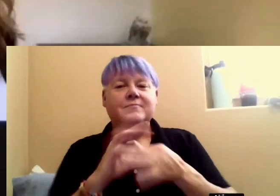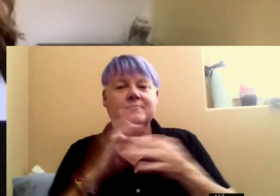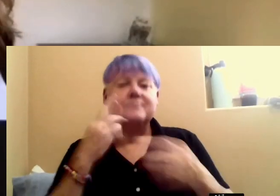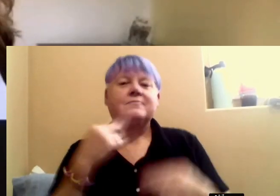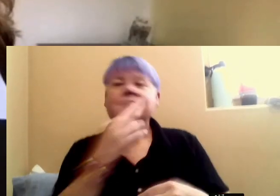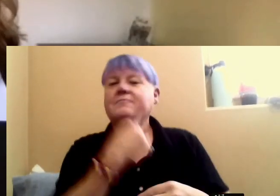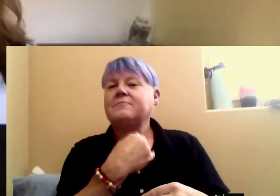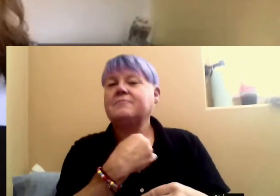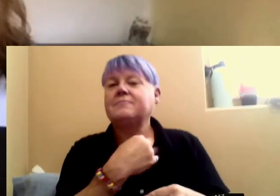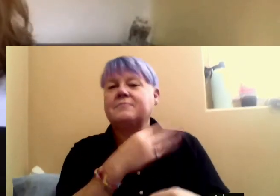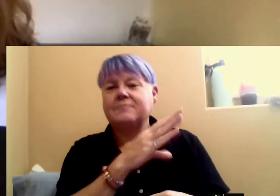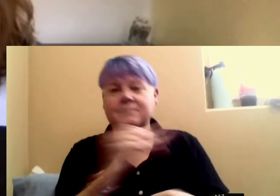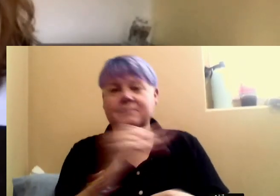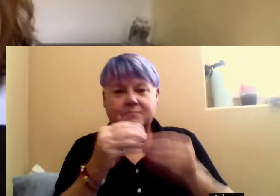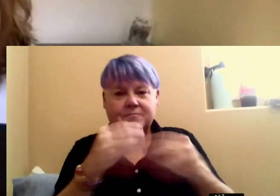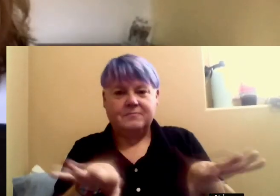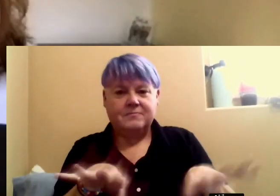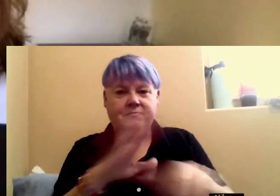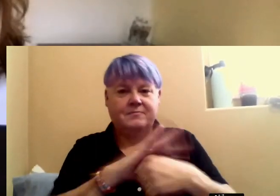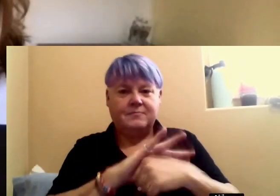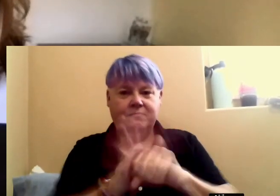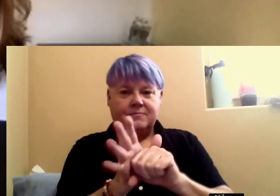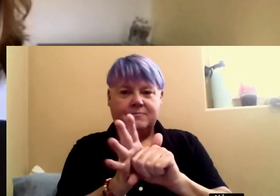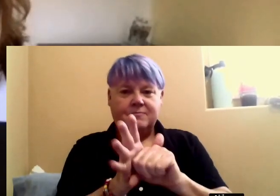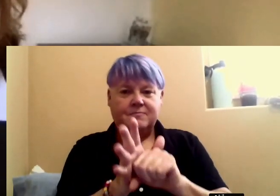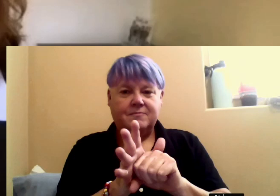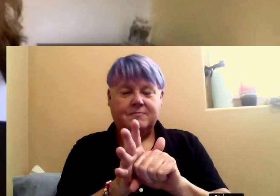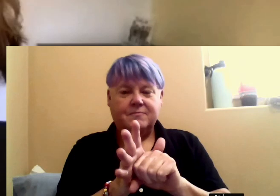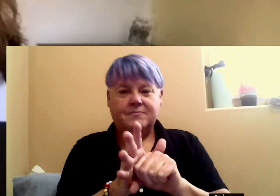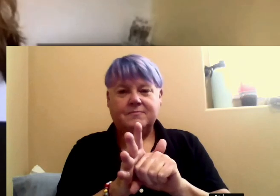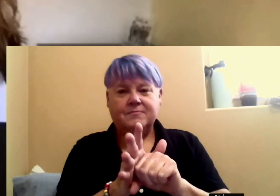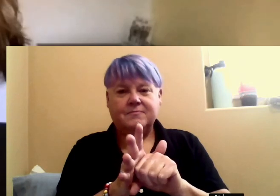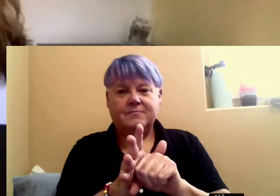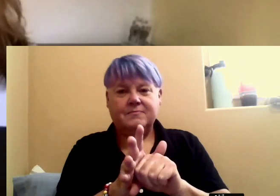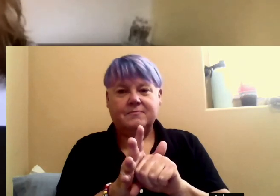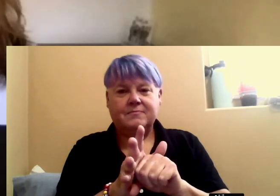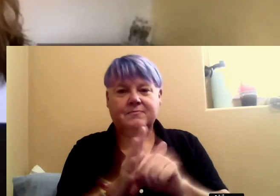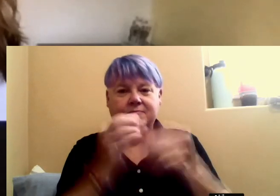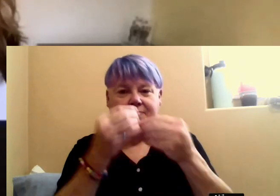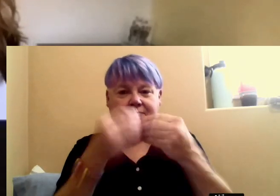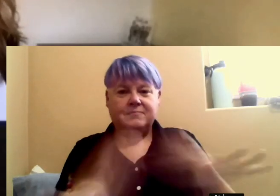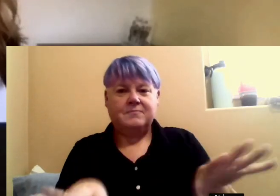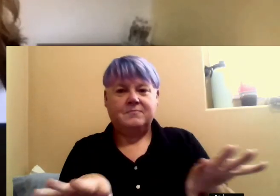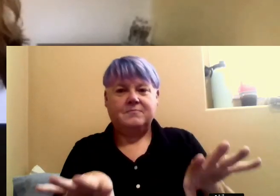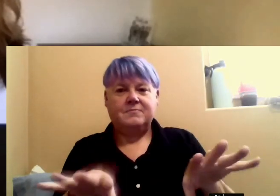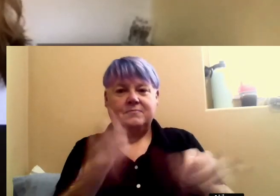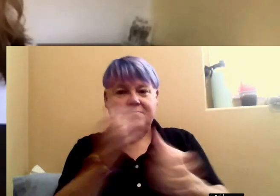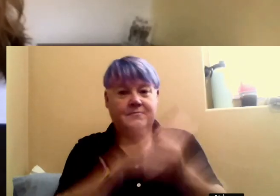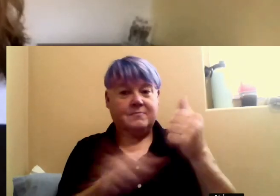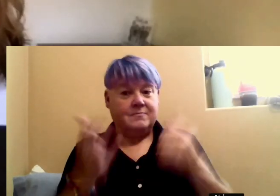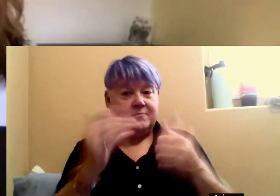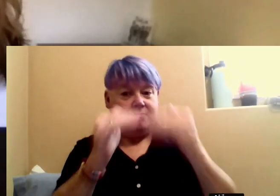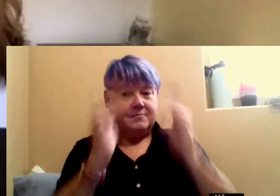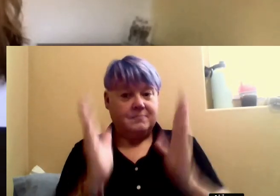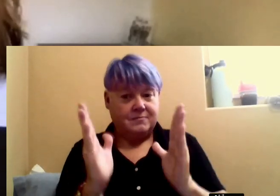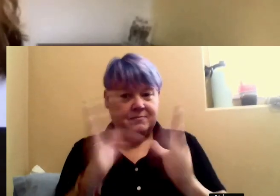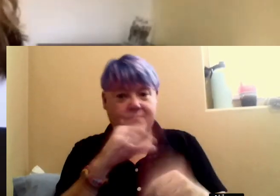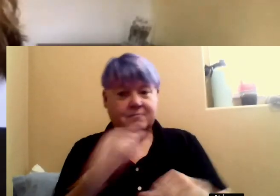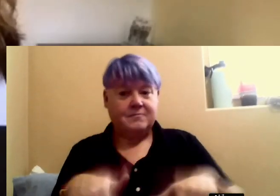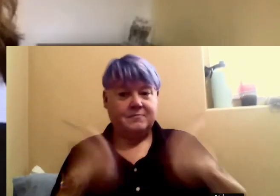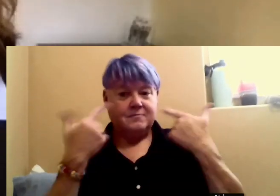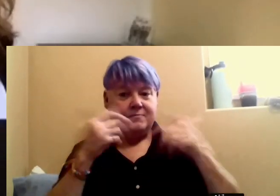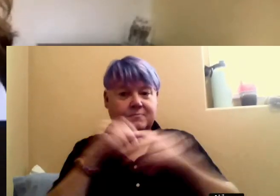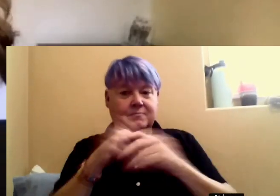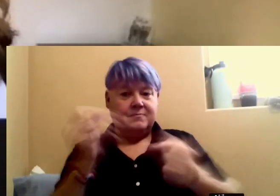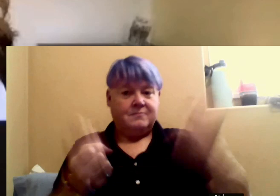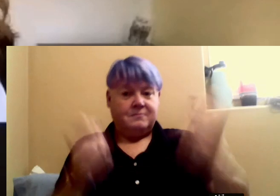and she lost it during the pandemic and ended up basically losing her entire home and is living in her